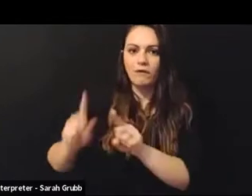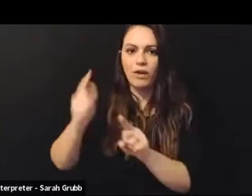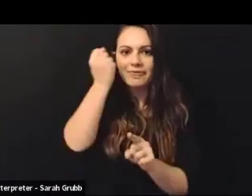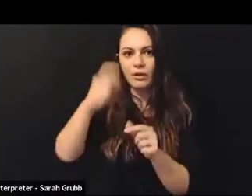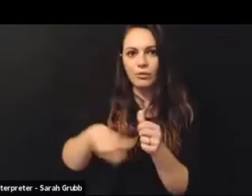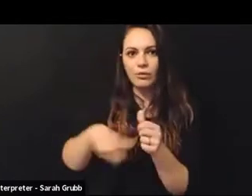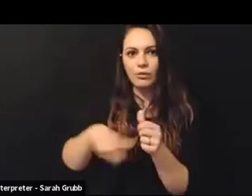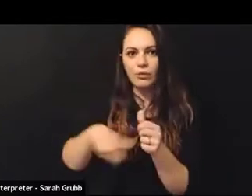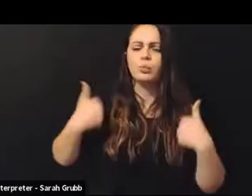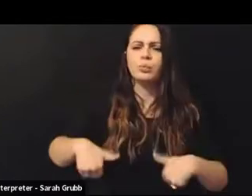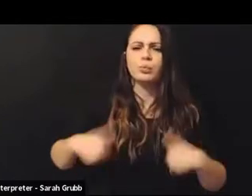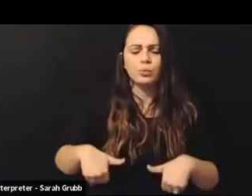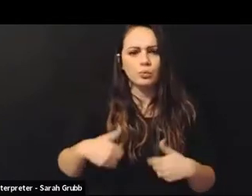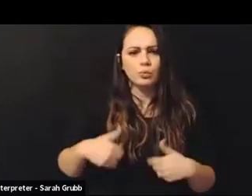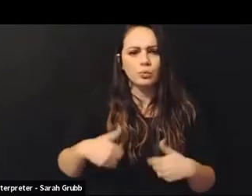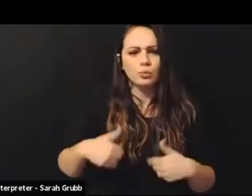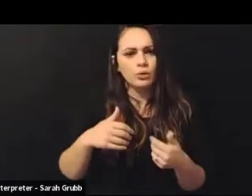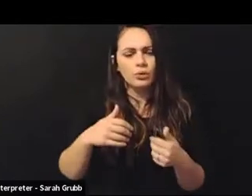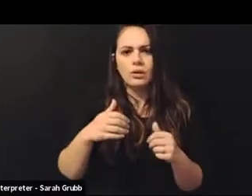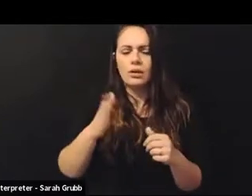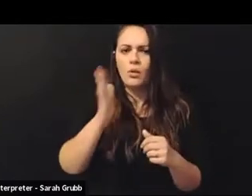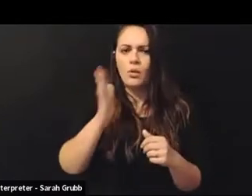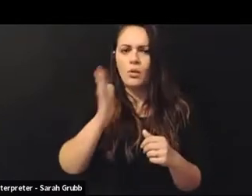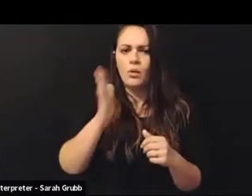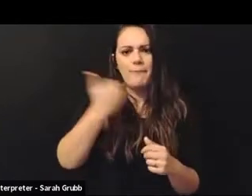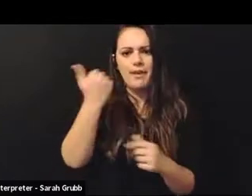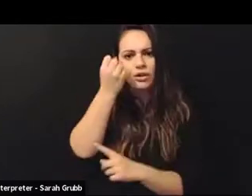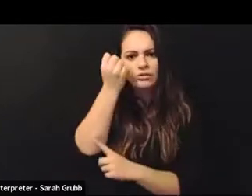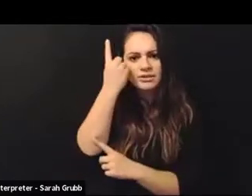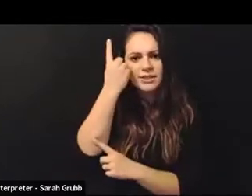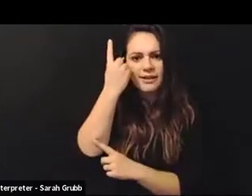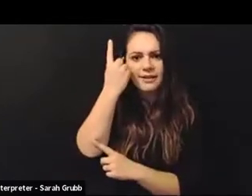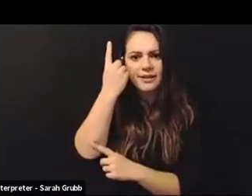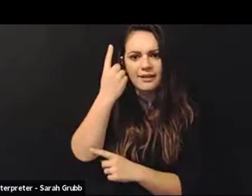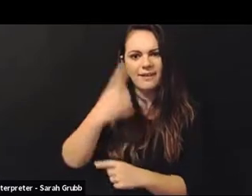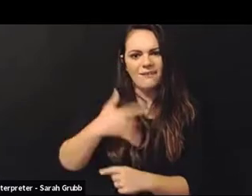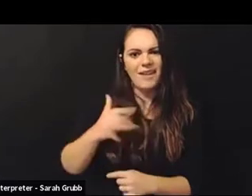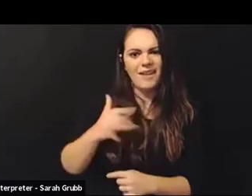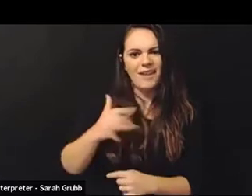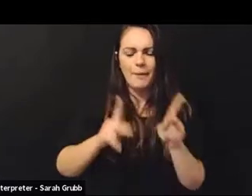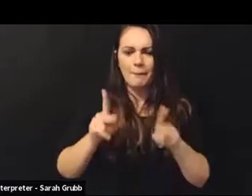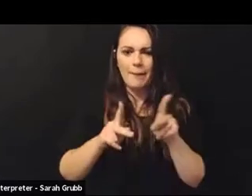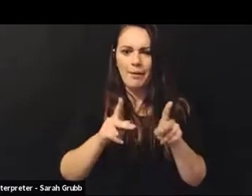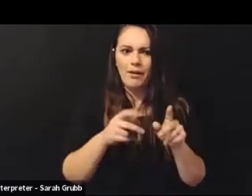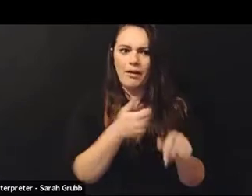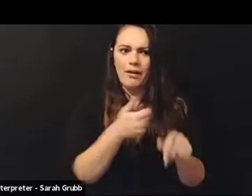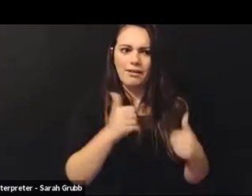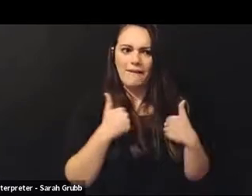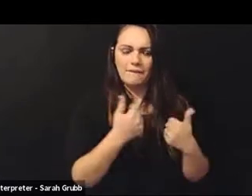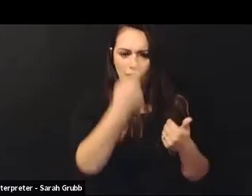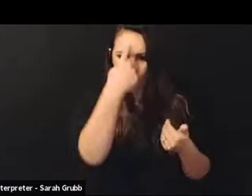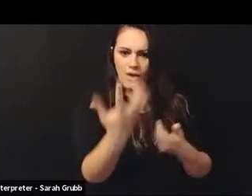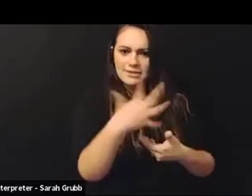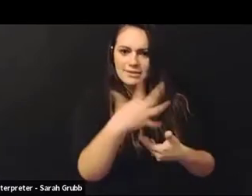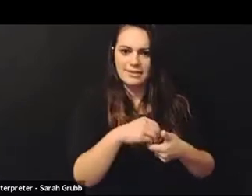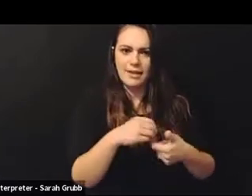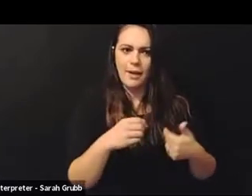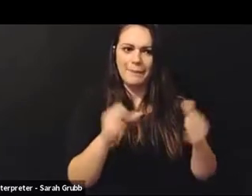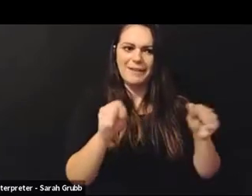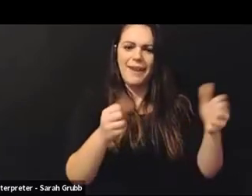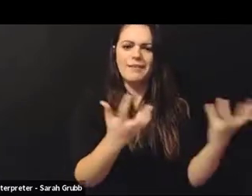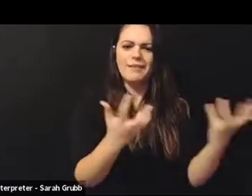better kind of it, then people with autism kind of fit in more versus it being so different. So because of that